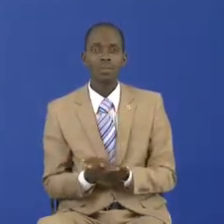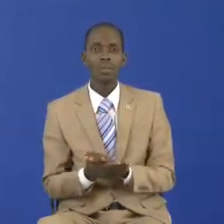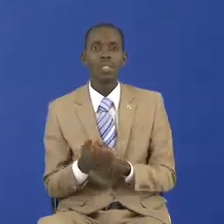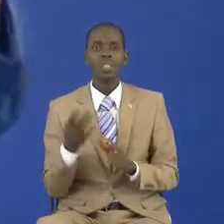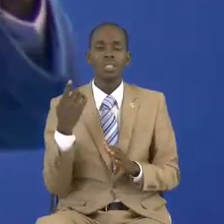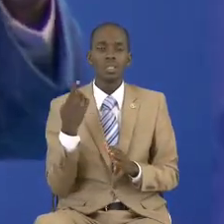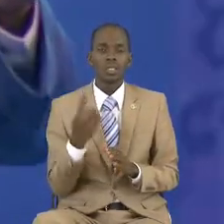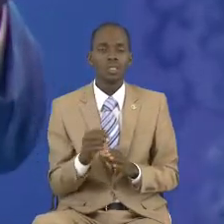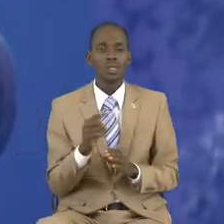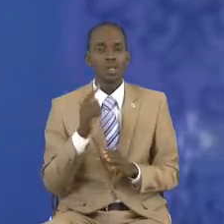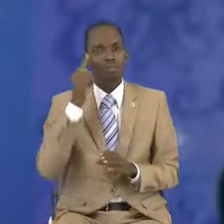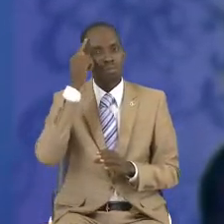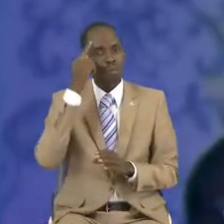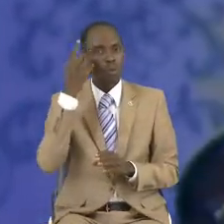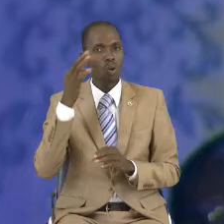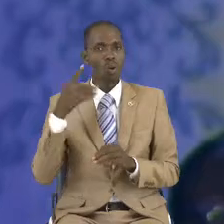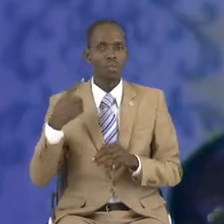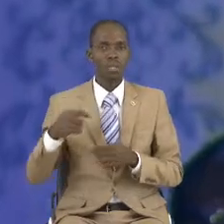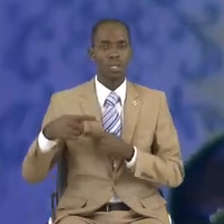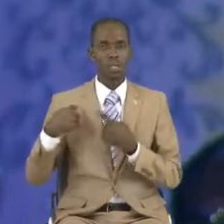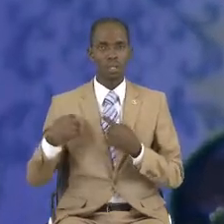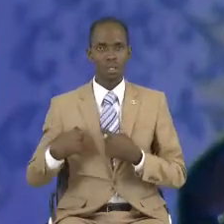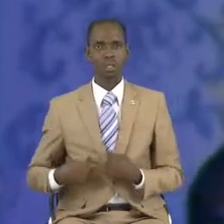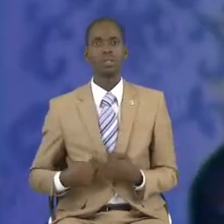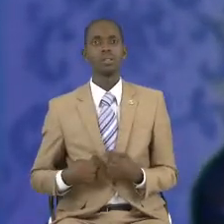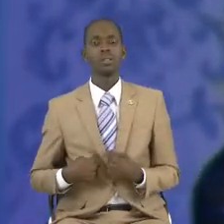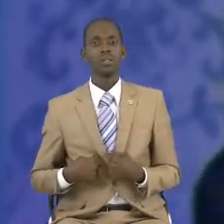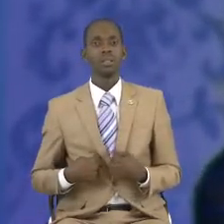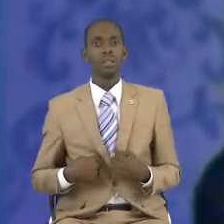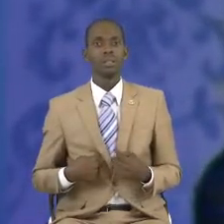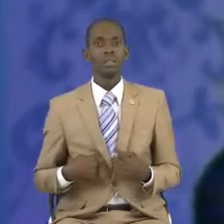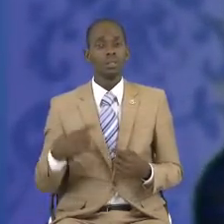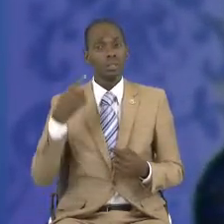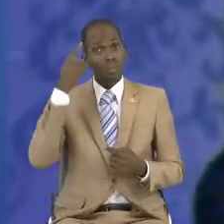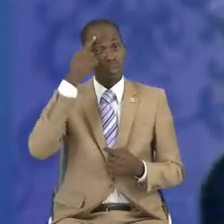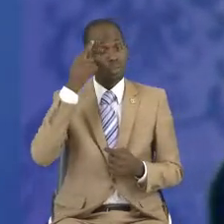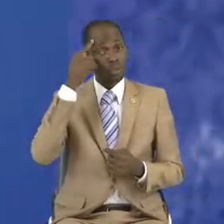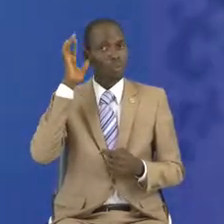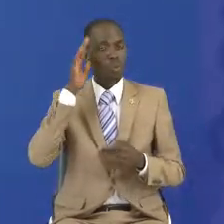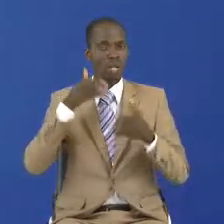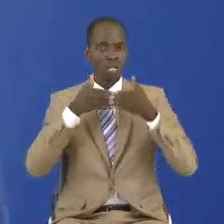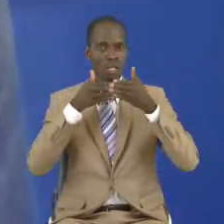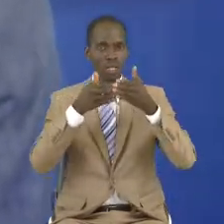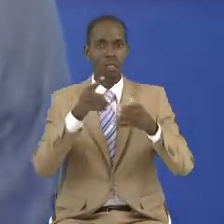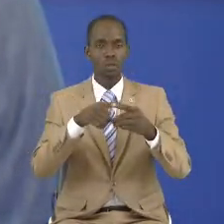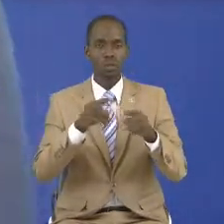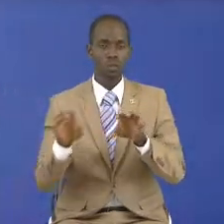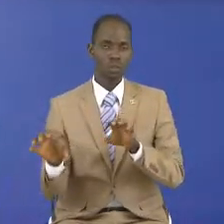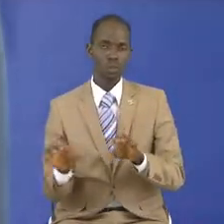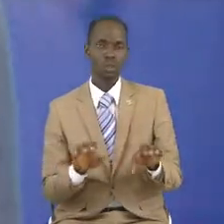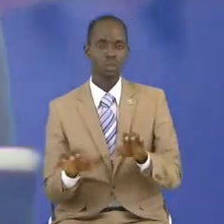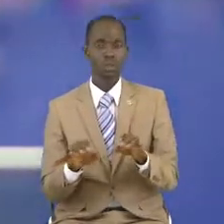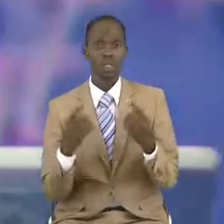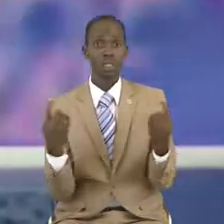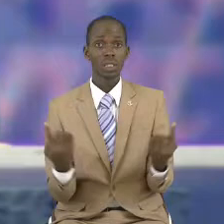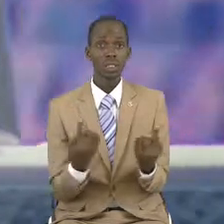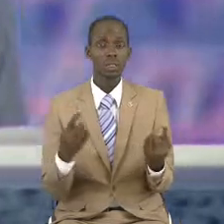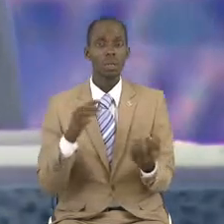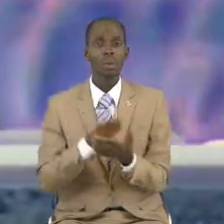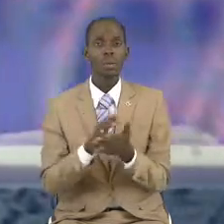heart thoughts would lead to action sin became the